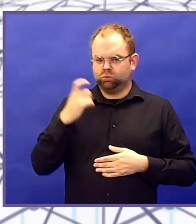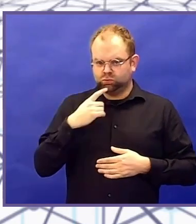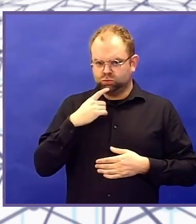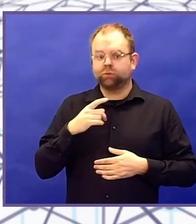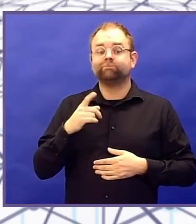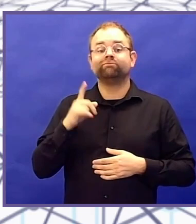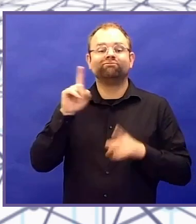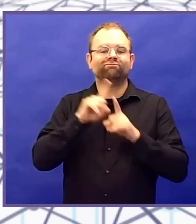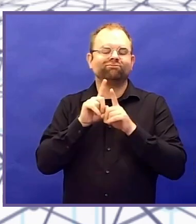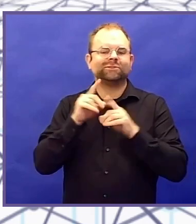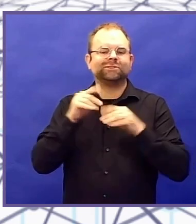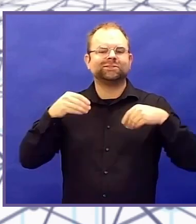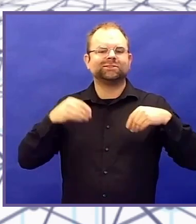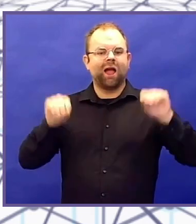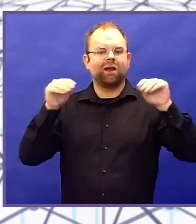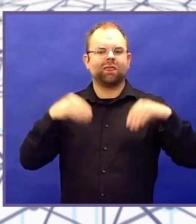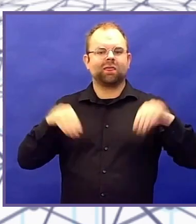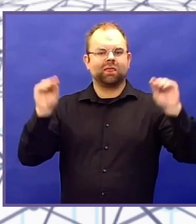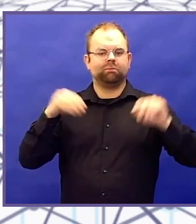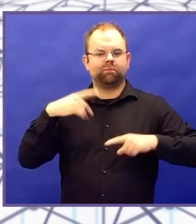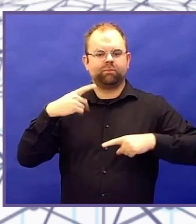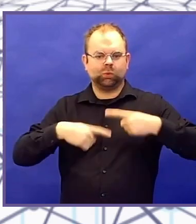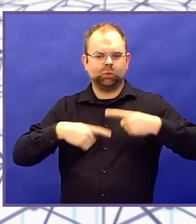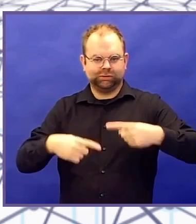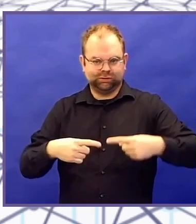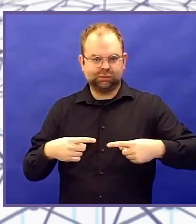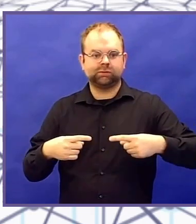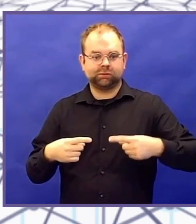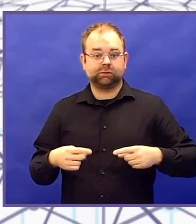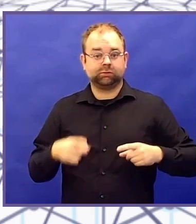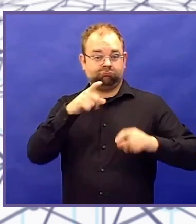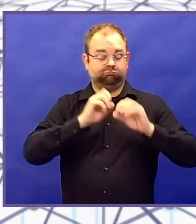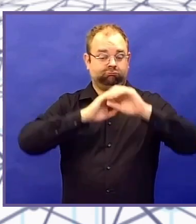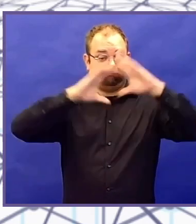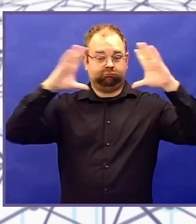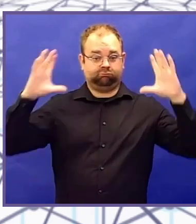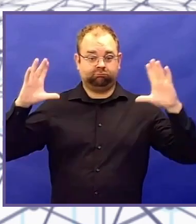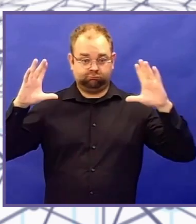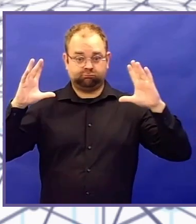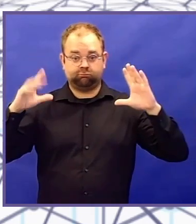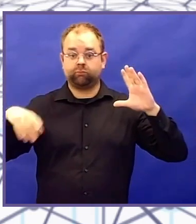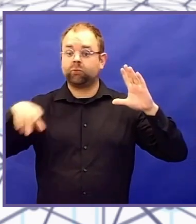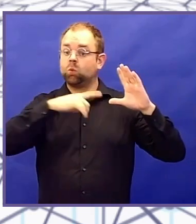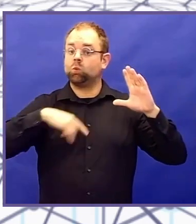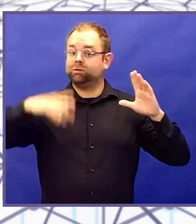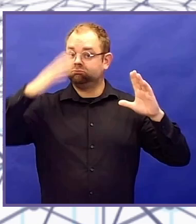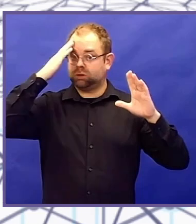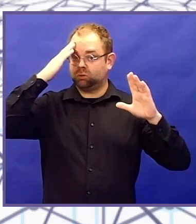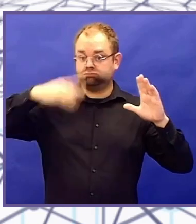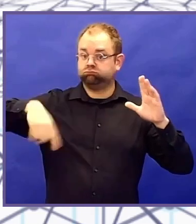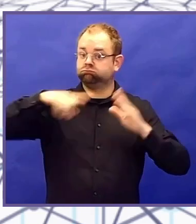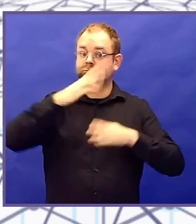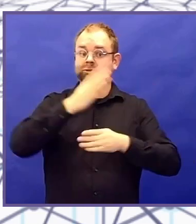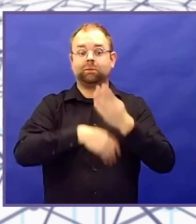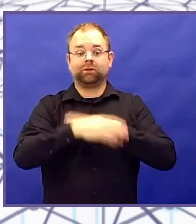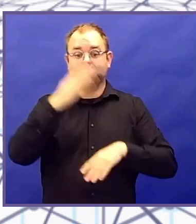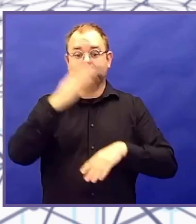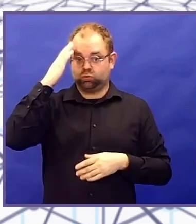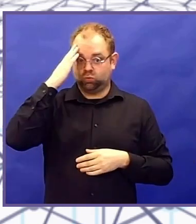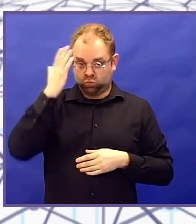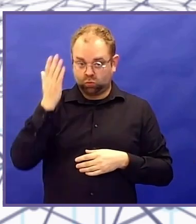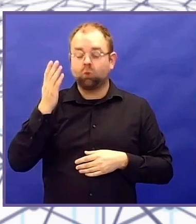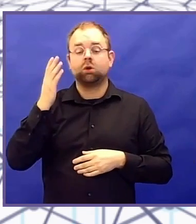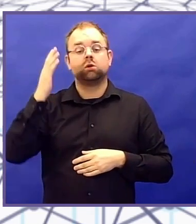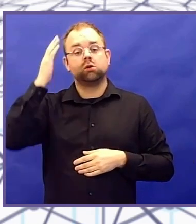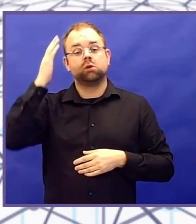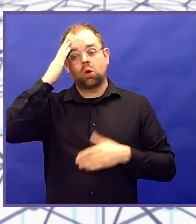you think about business people, your average business person or your average person in general does not have much